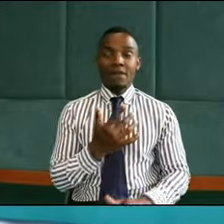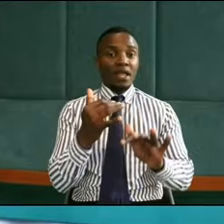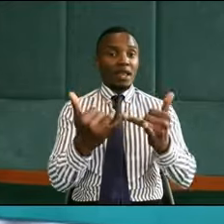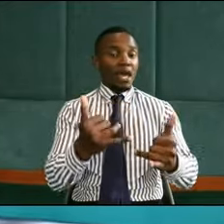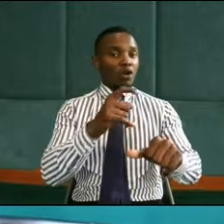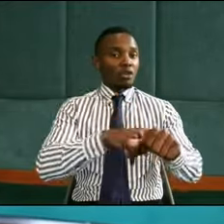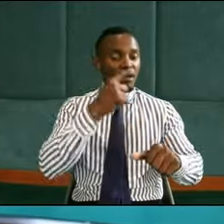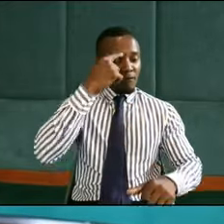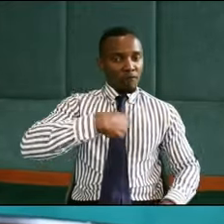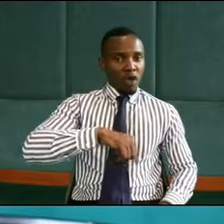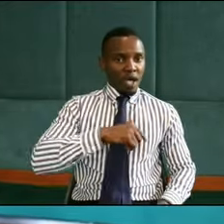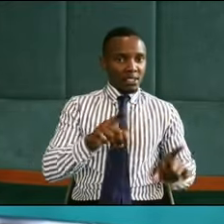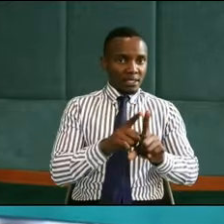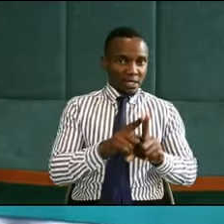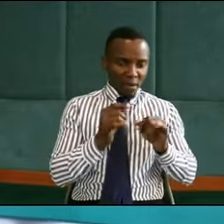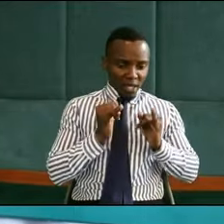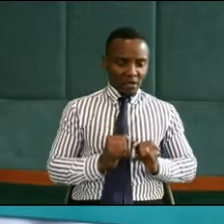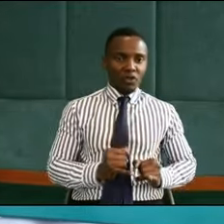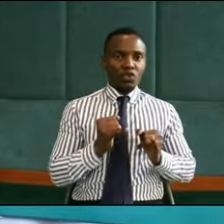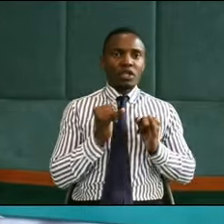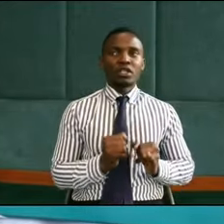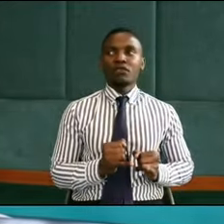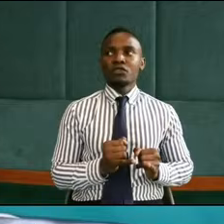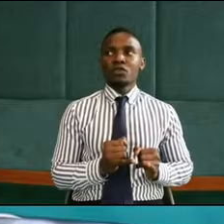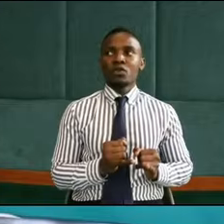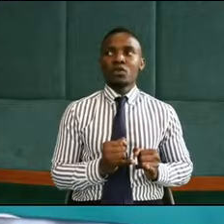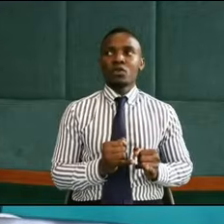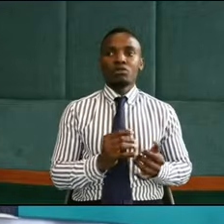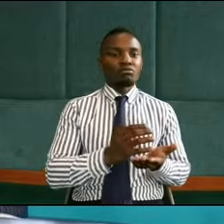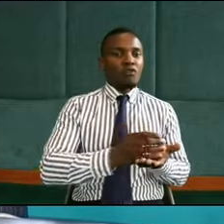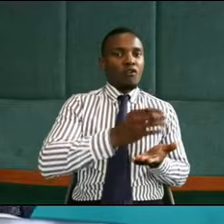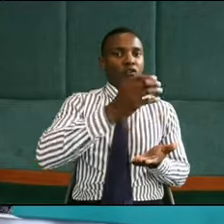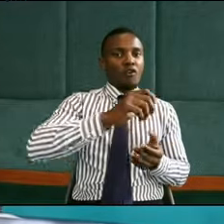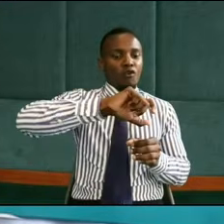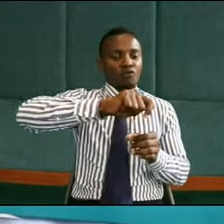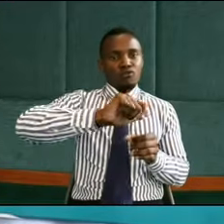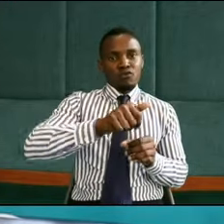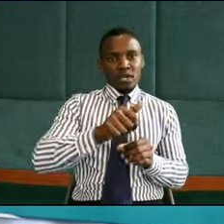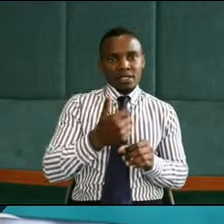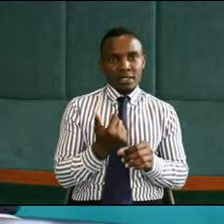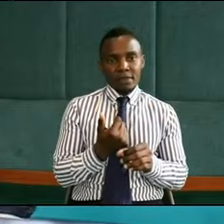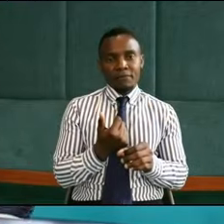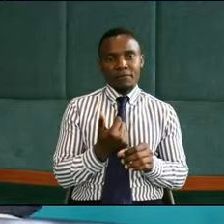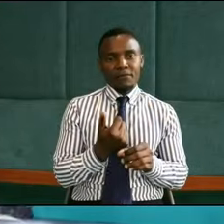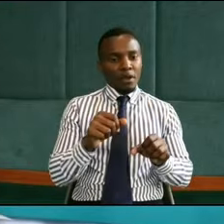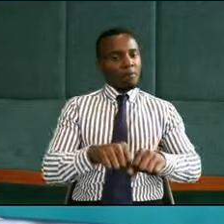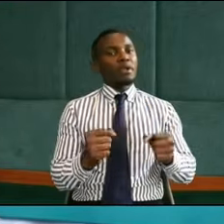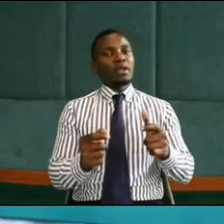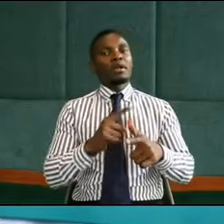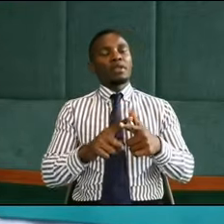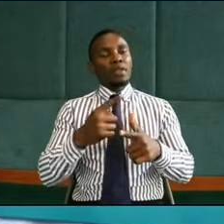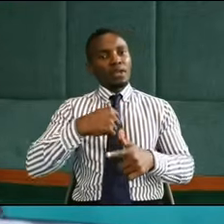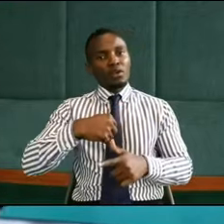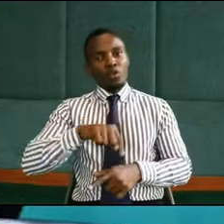break our individual alabaster flasks so that the life of Jesus Christ can be